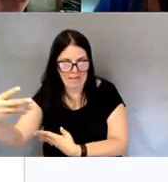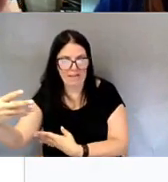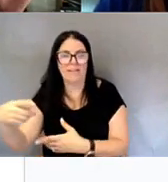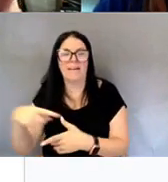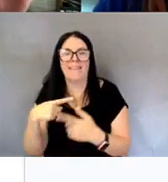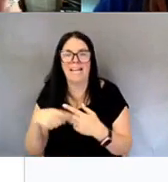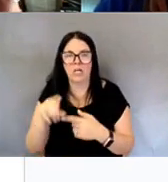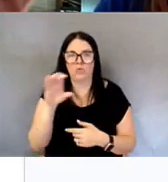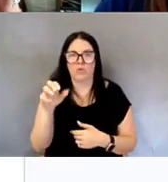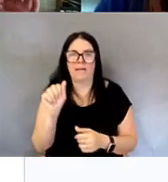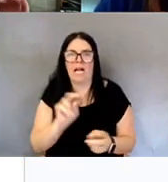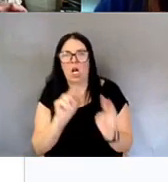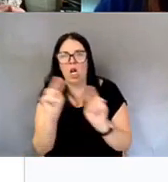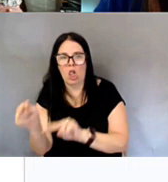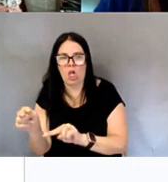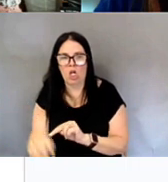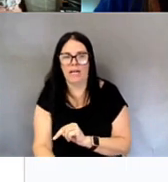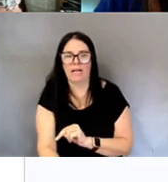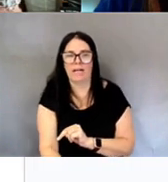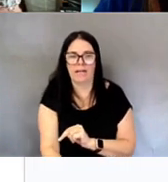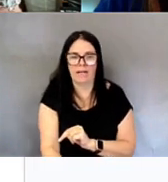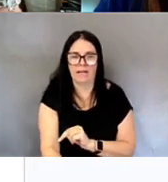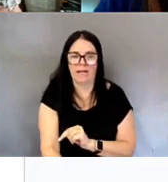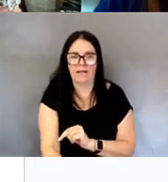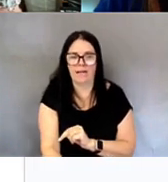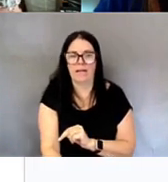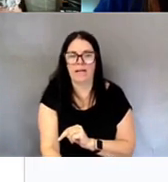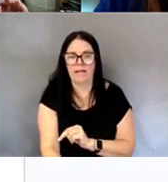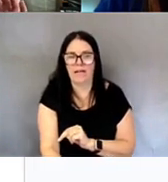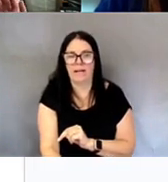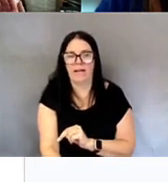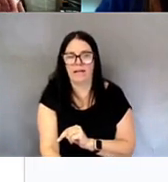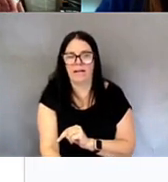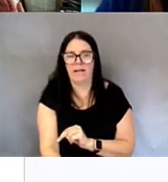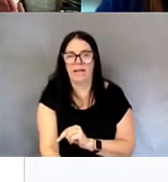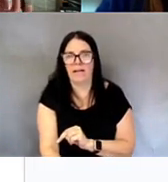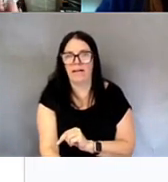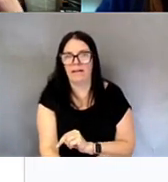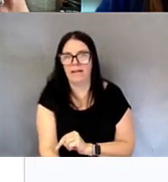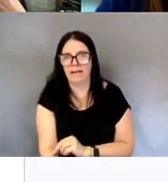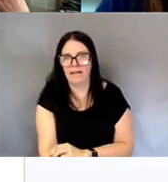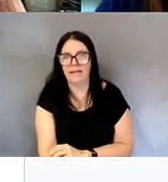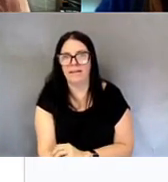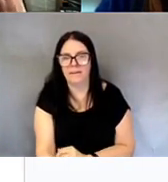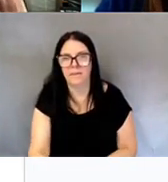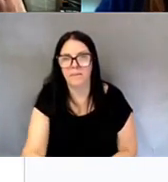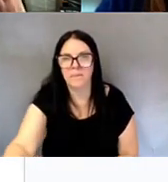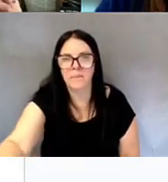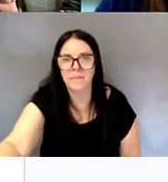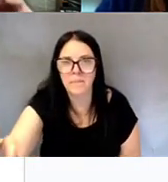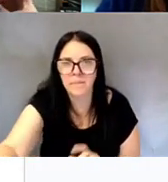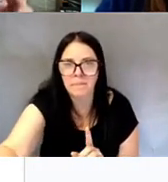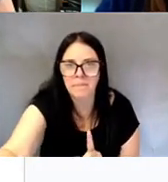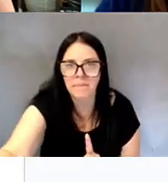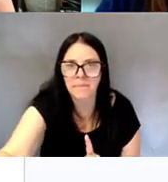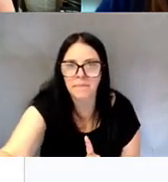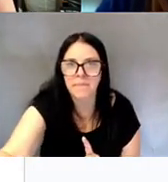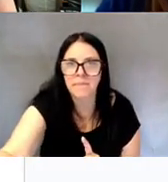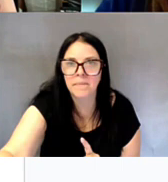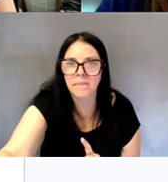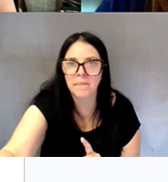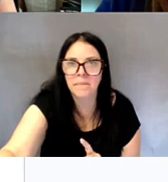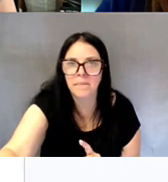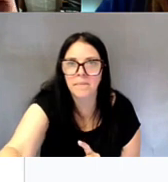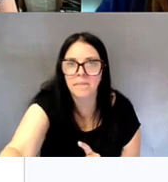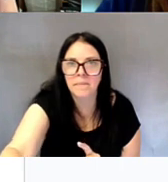rooms, you may need to look for a link to join the breakout room. So sometimes it happens differently, but you should have a